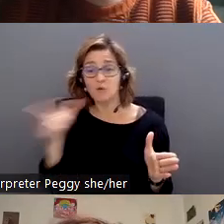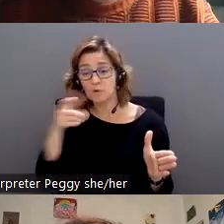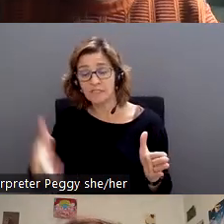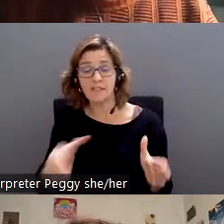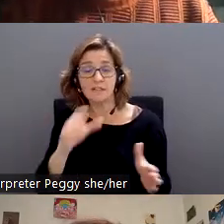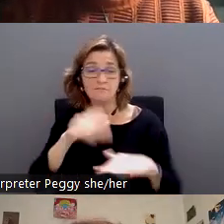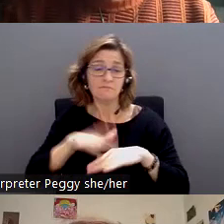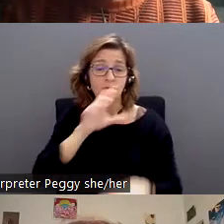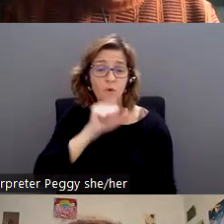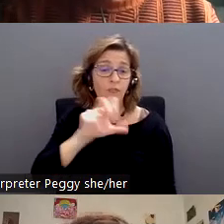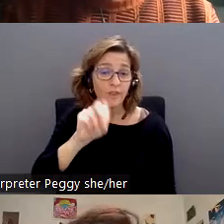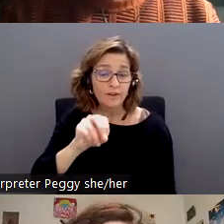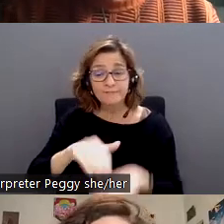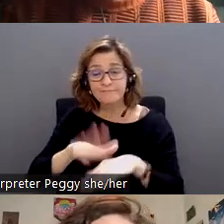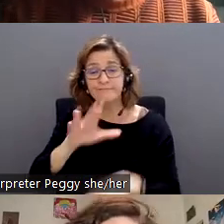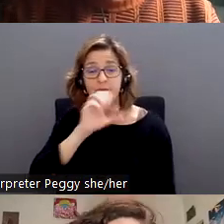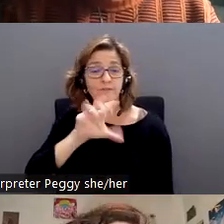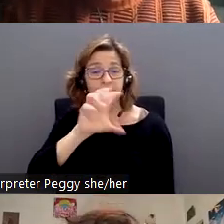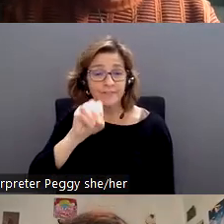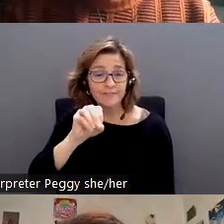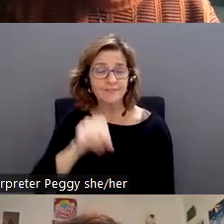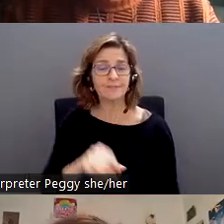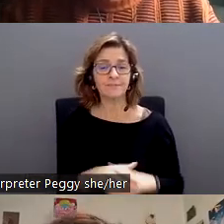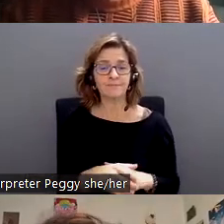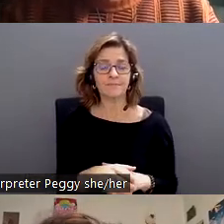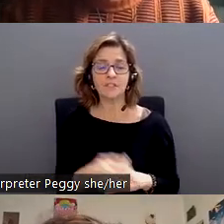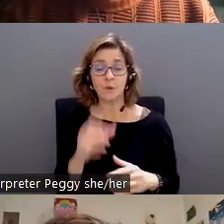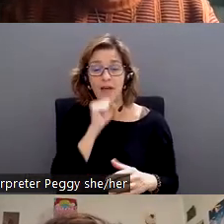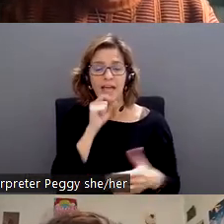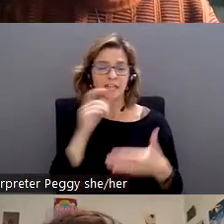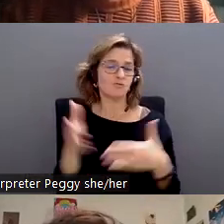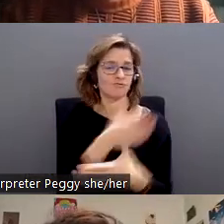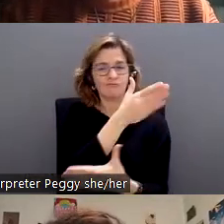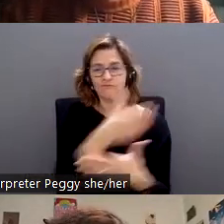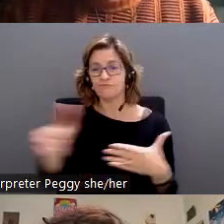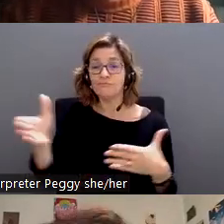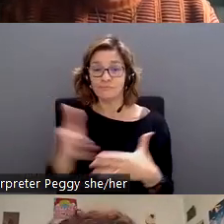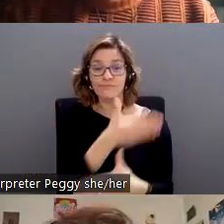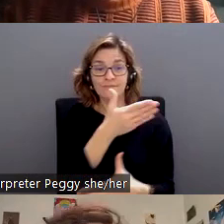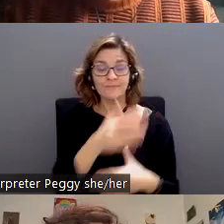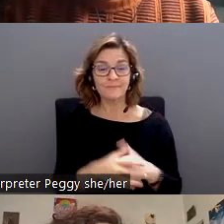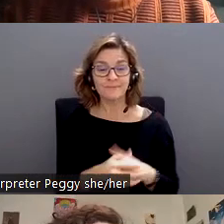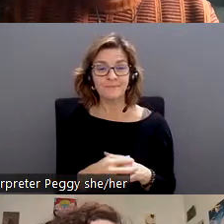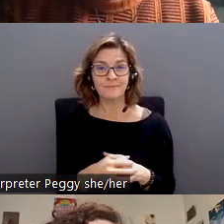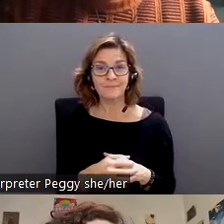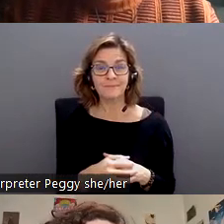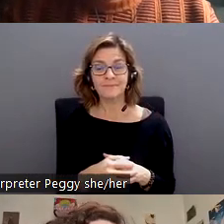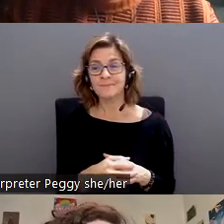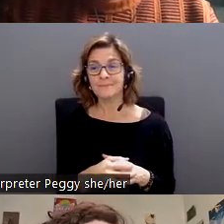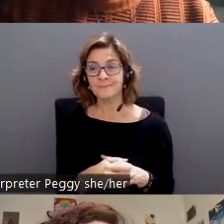30s and 50s and people of a wide range of ages, because as we